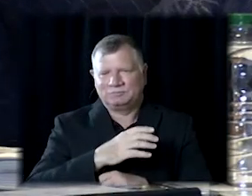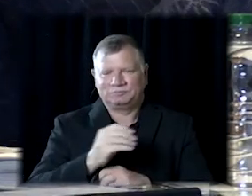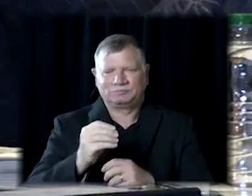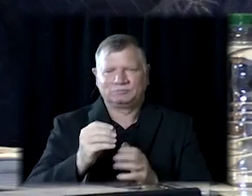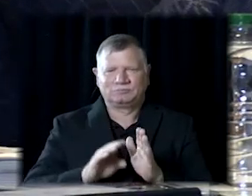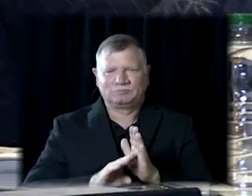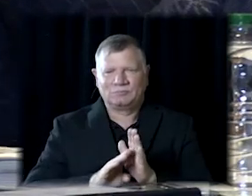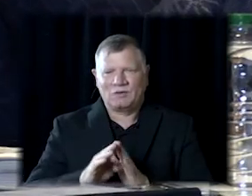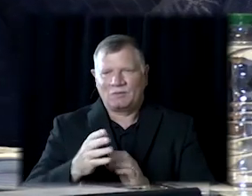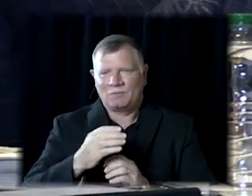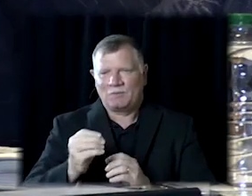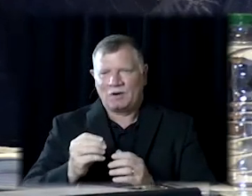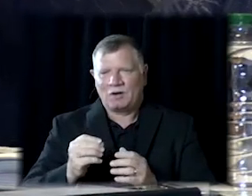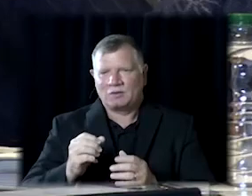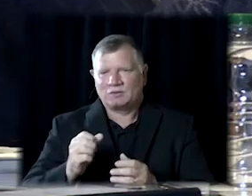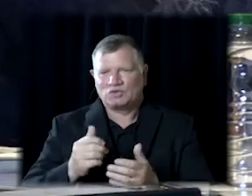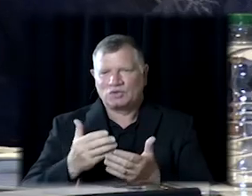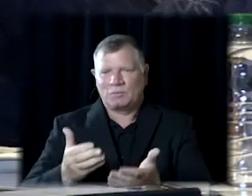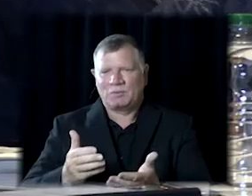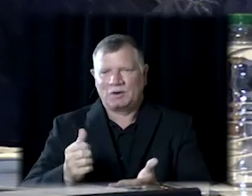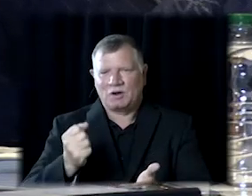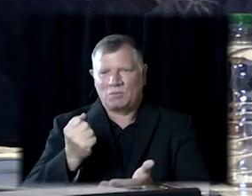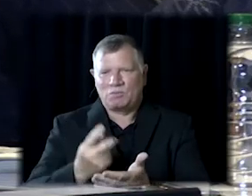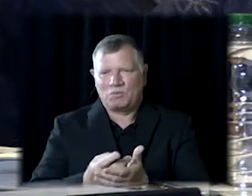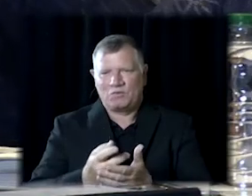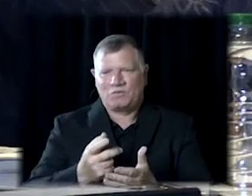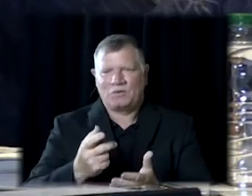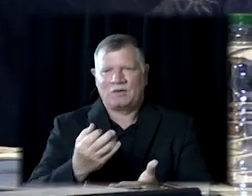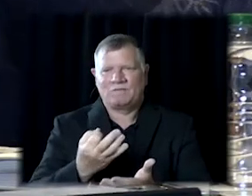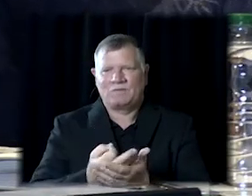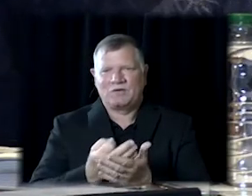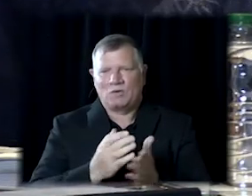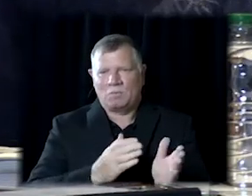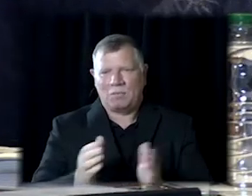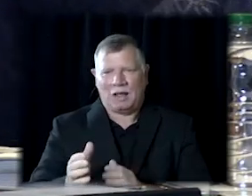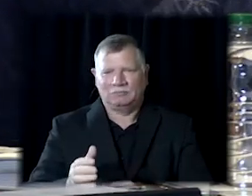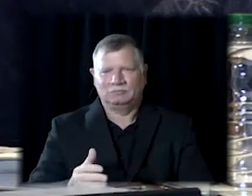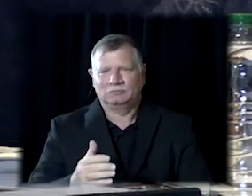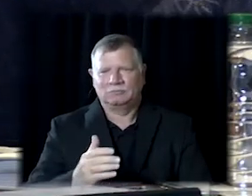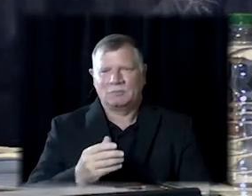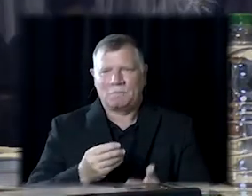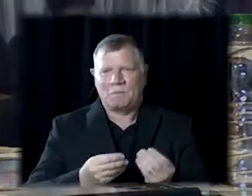developing, submitting, approving, and certifying said fiscal plan and budget. Thank you.